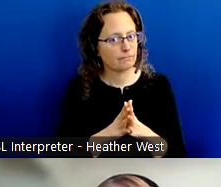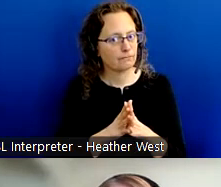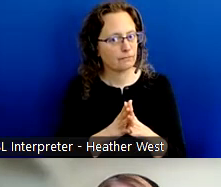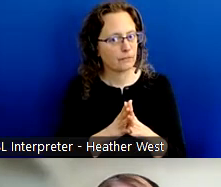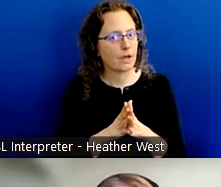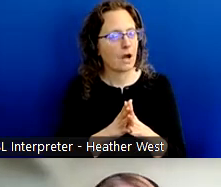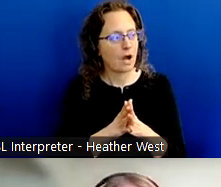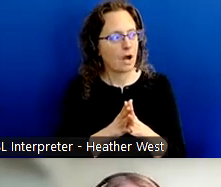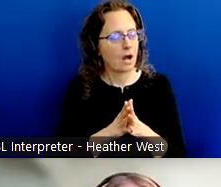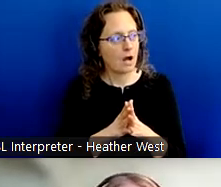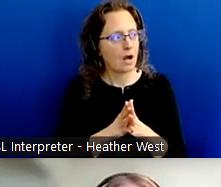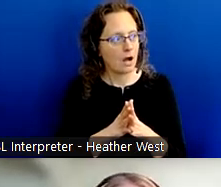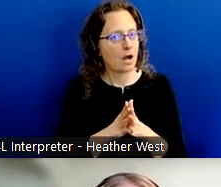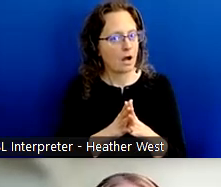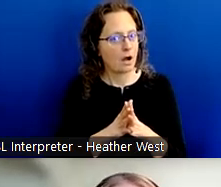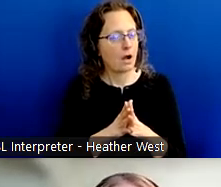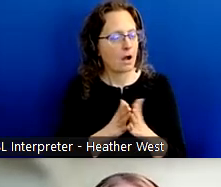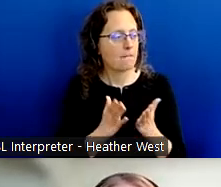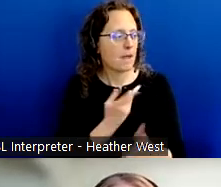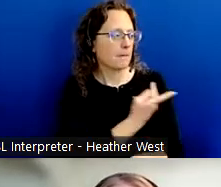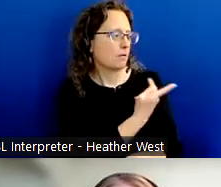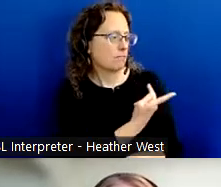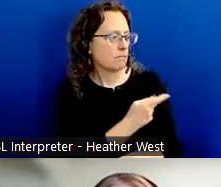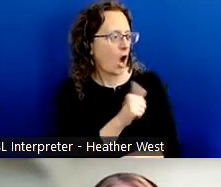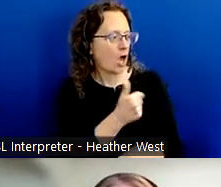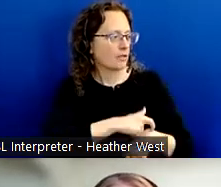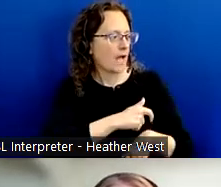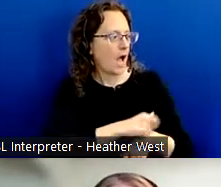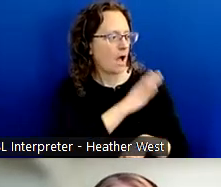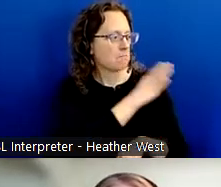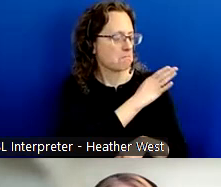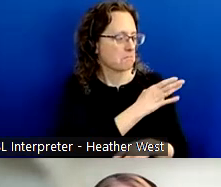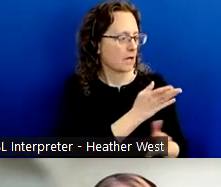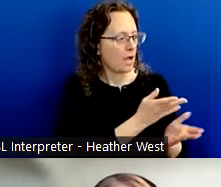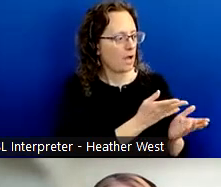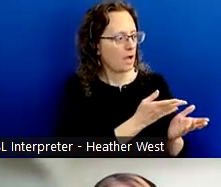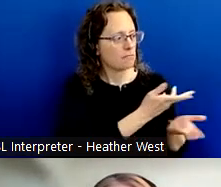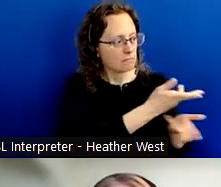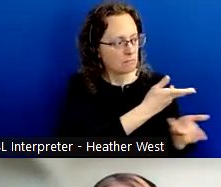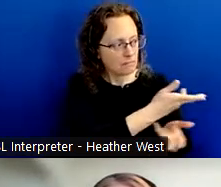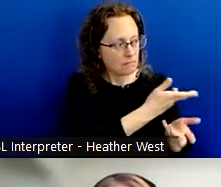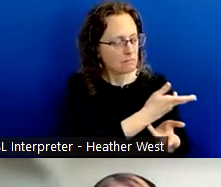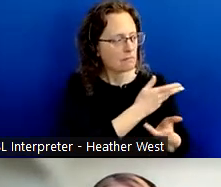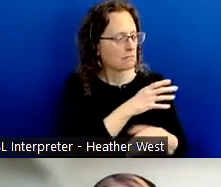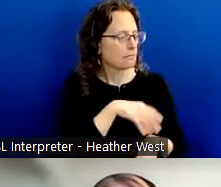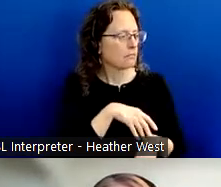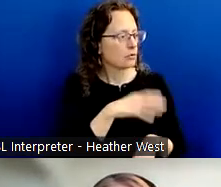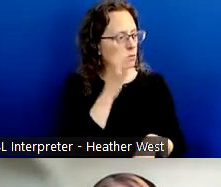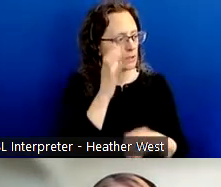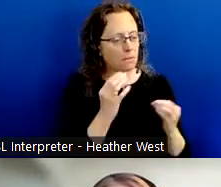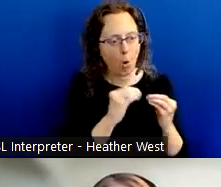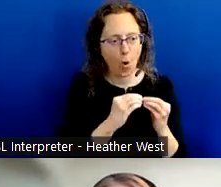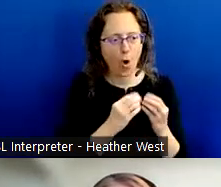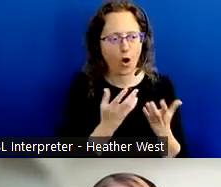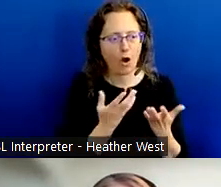Yeah, so I think it would be great to kind of talk to you offline, maybe one-on-one, to kind of hear more about, you know, what